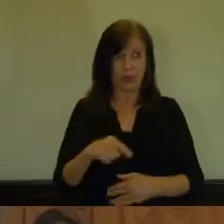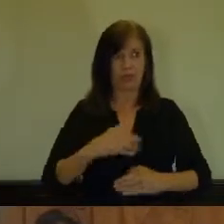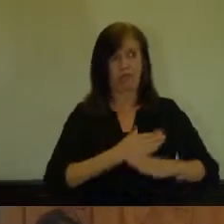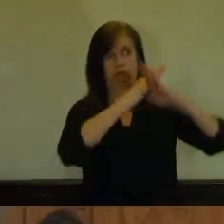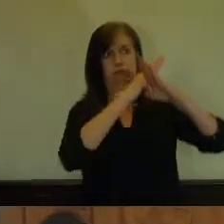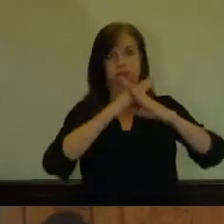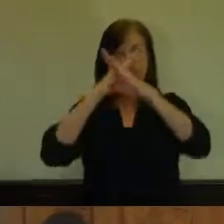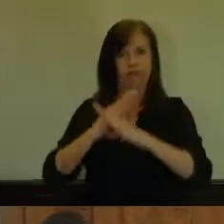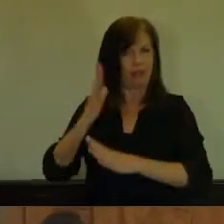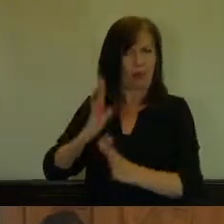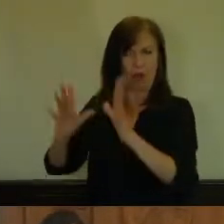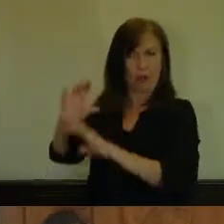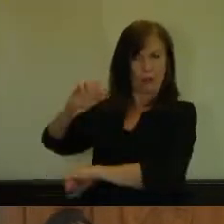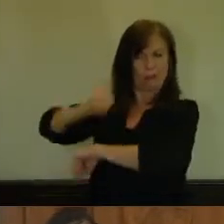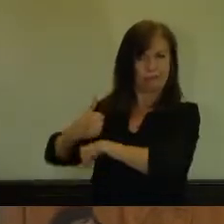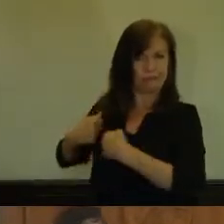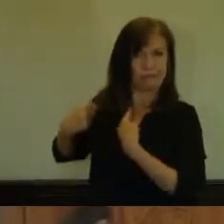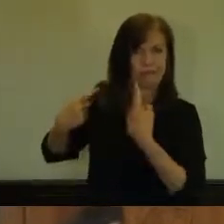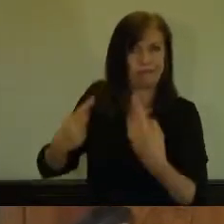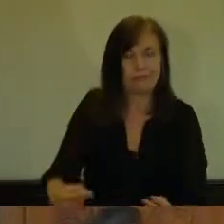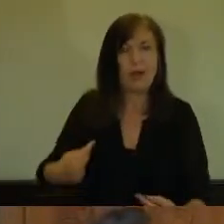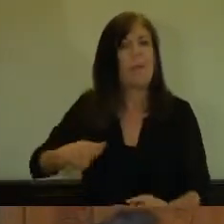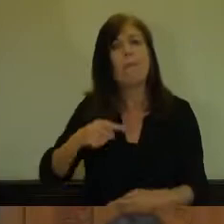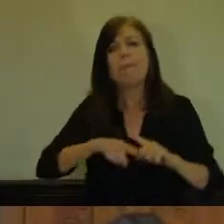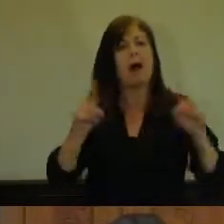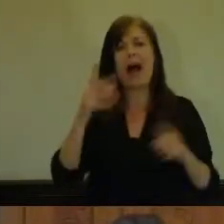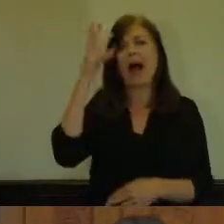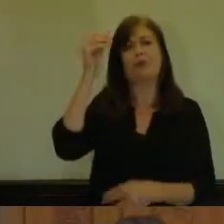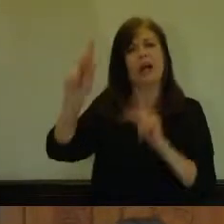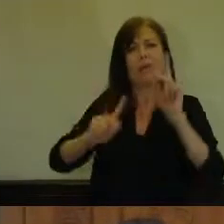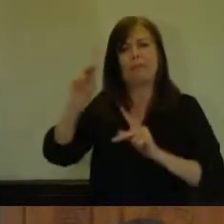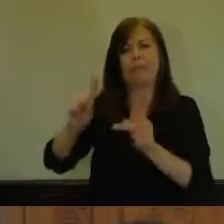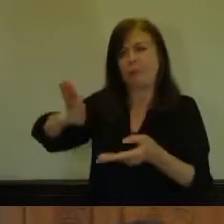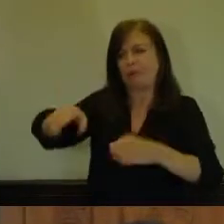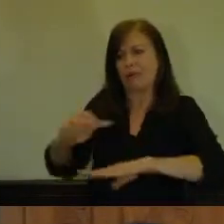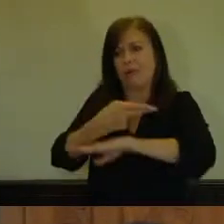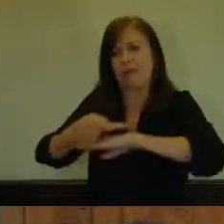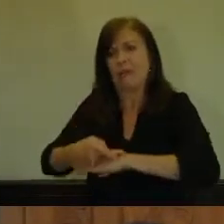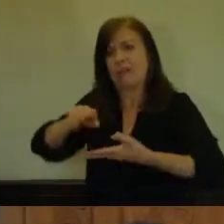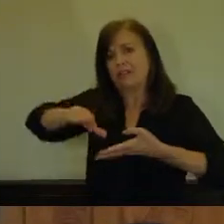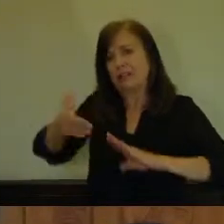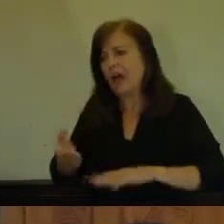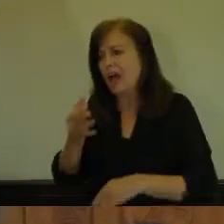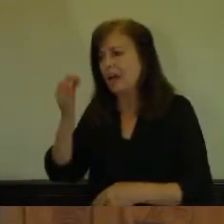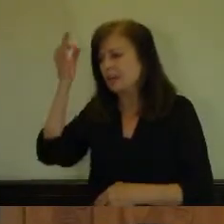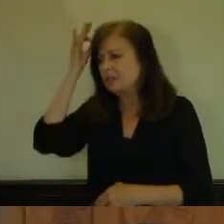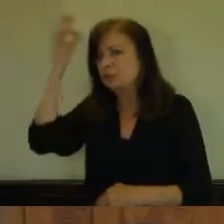before. Well, outside of souls dying on your doorstep crying,